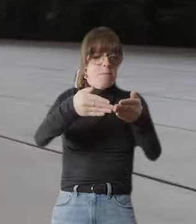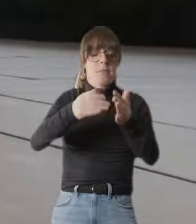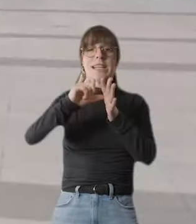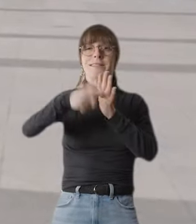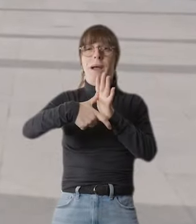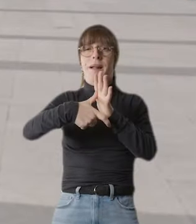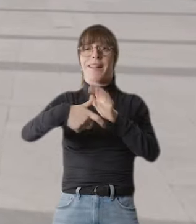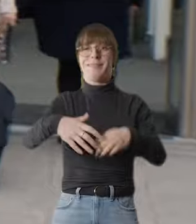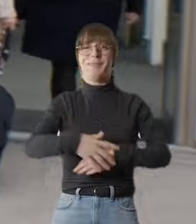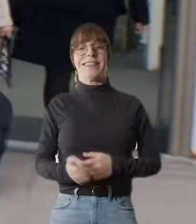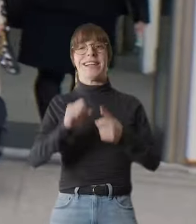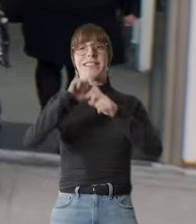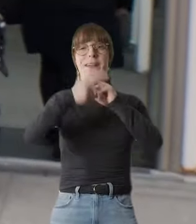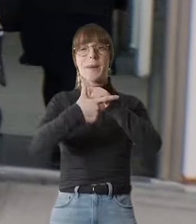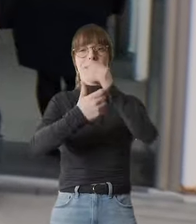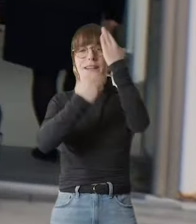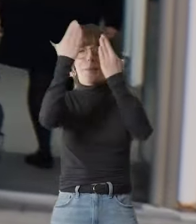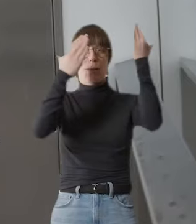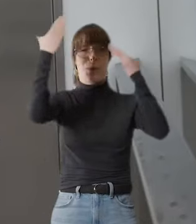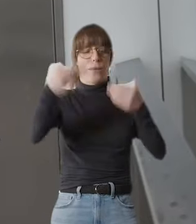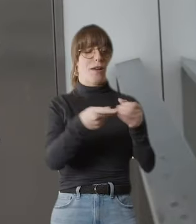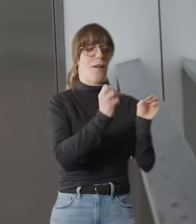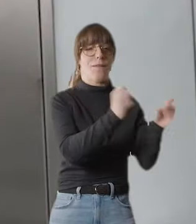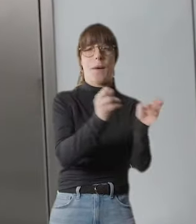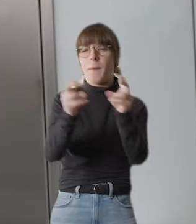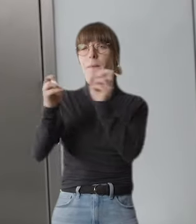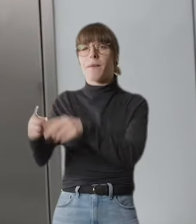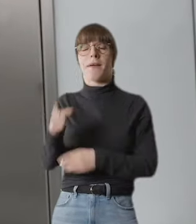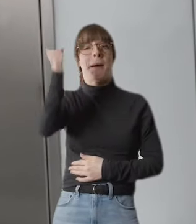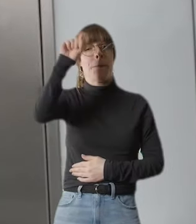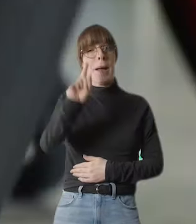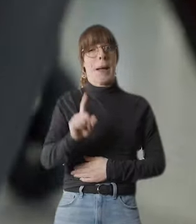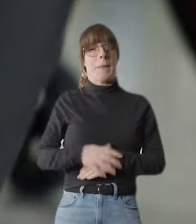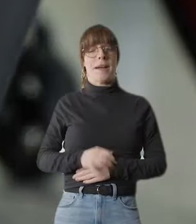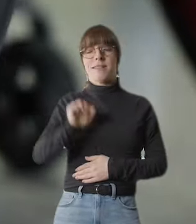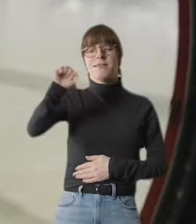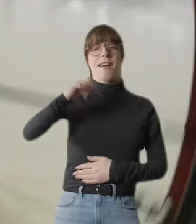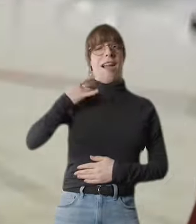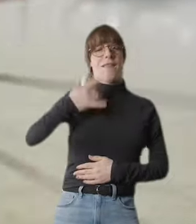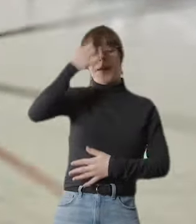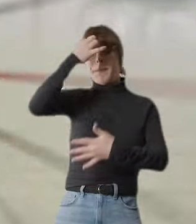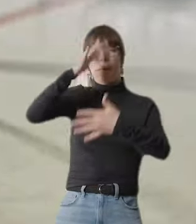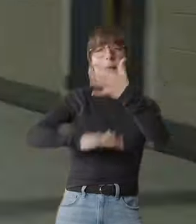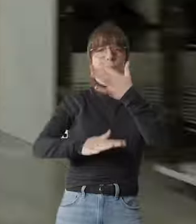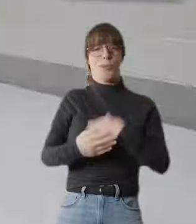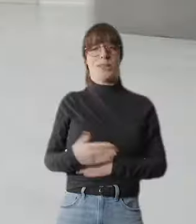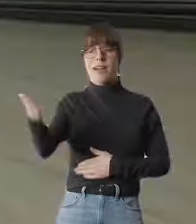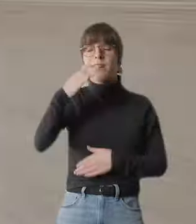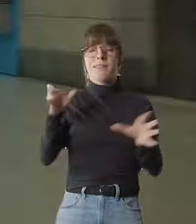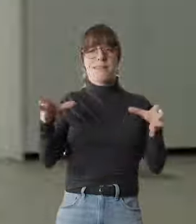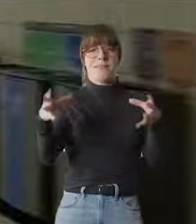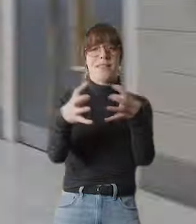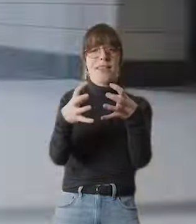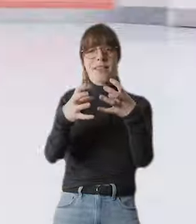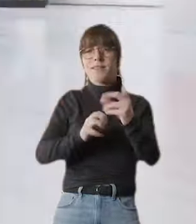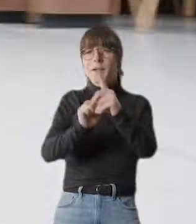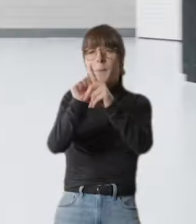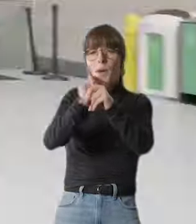Disability Expo is a platform for people with lived experience to come together, discover ways to improve daily life and to bring change.